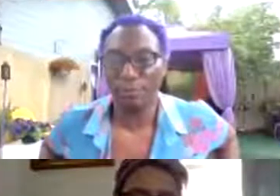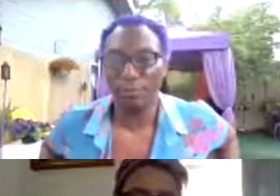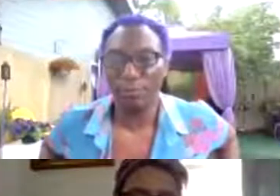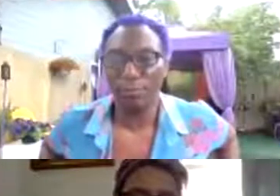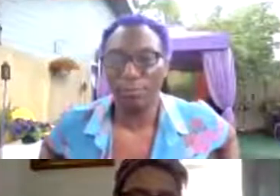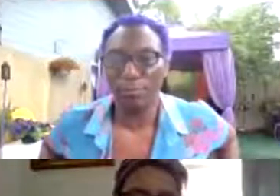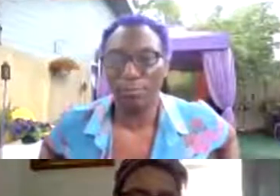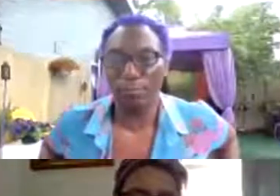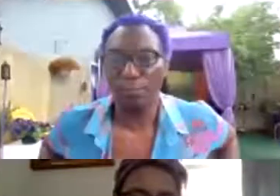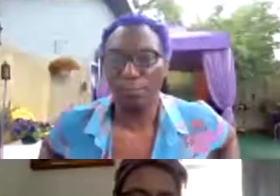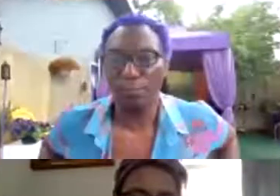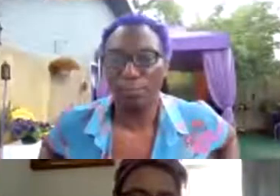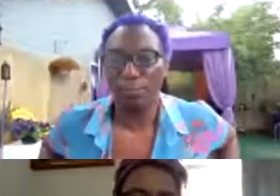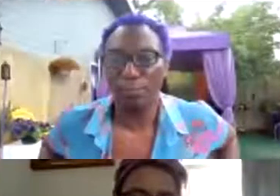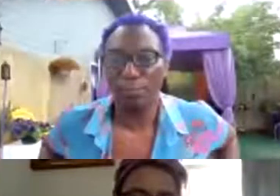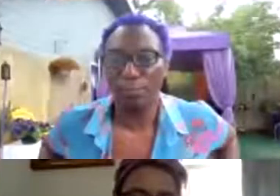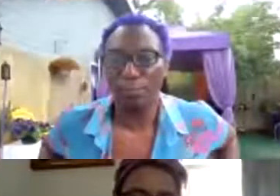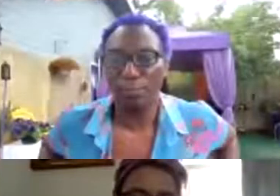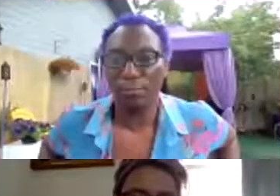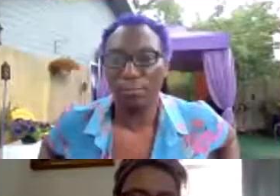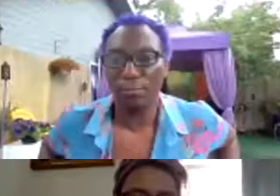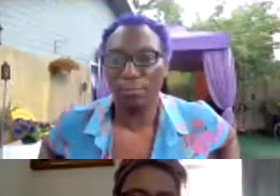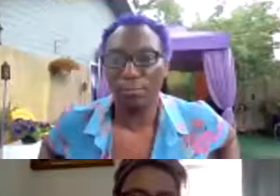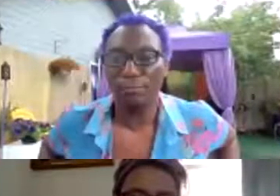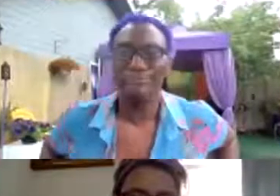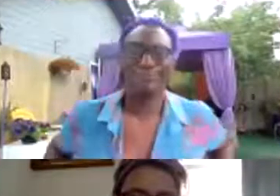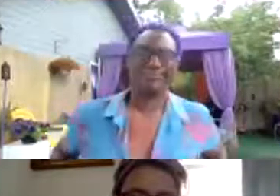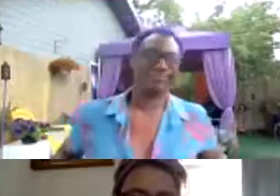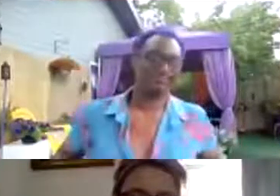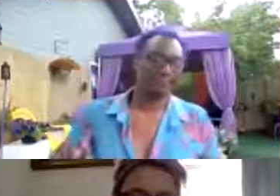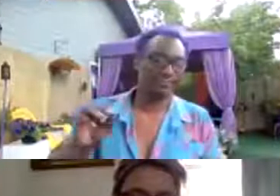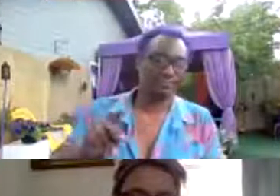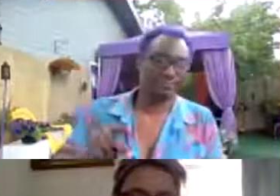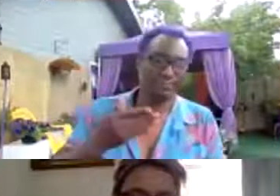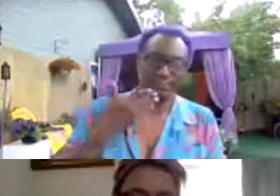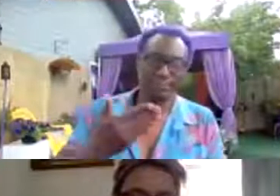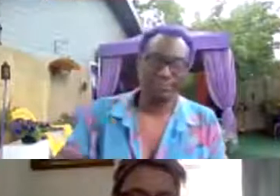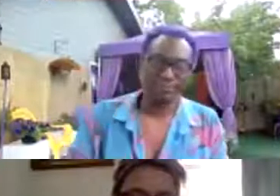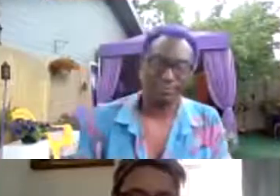committee, I do think it's a good idea. Yes, you can go ahead with that.